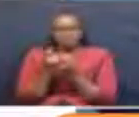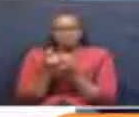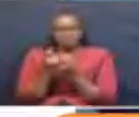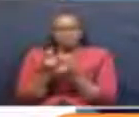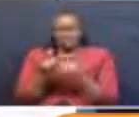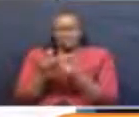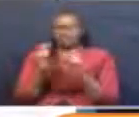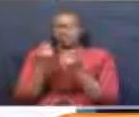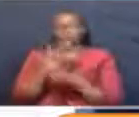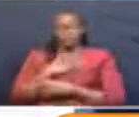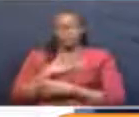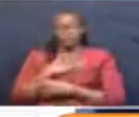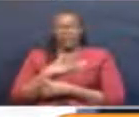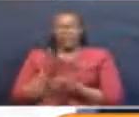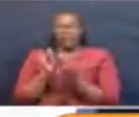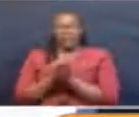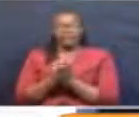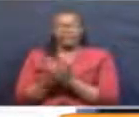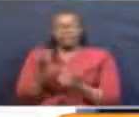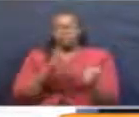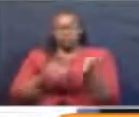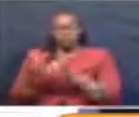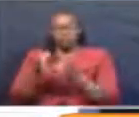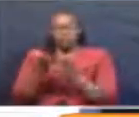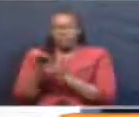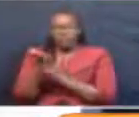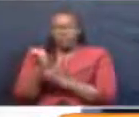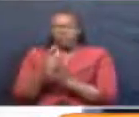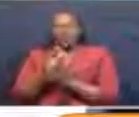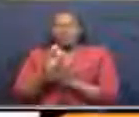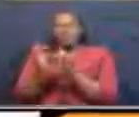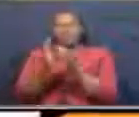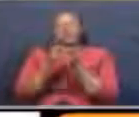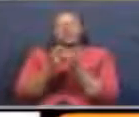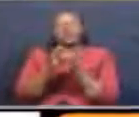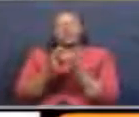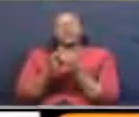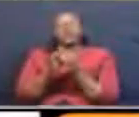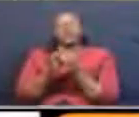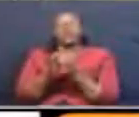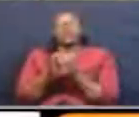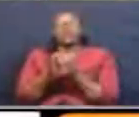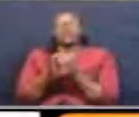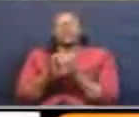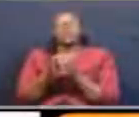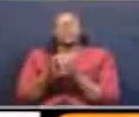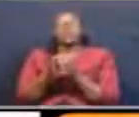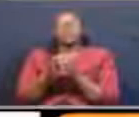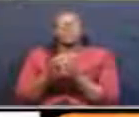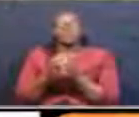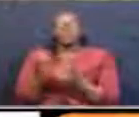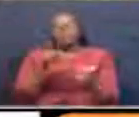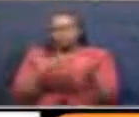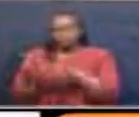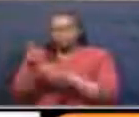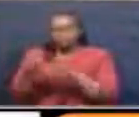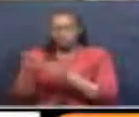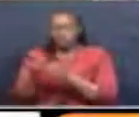security team, and of course my team that is coordinated through the joint enforcement unit,